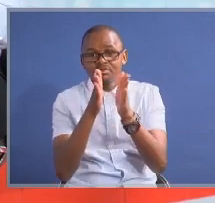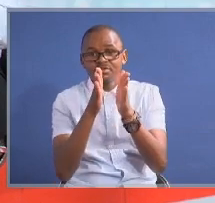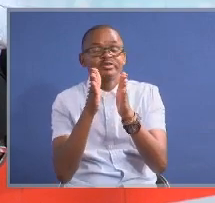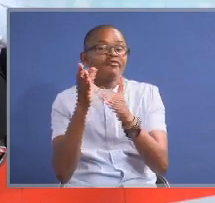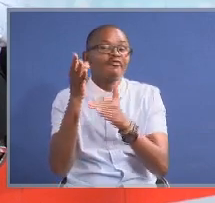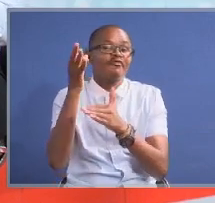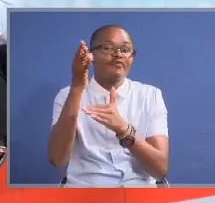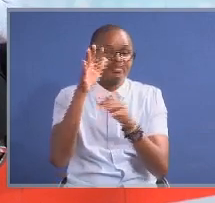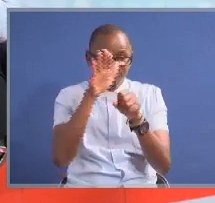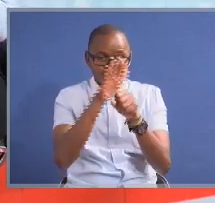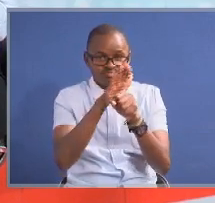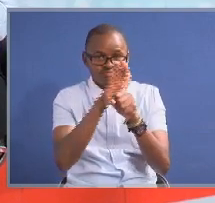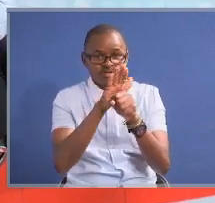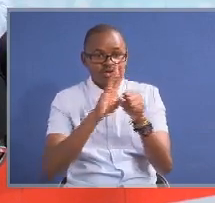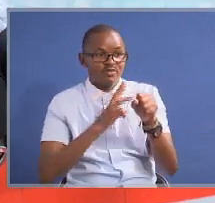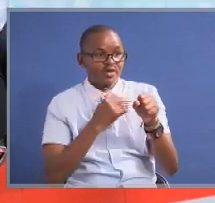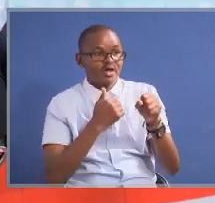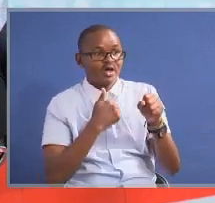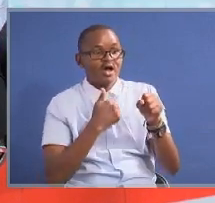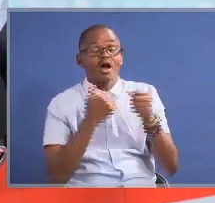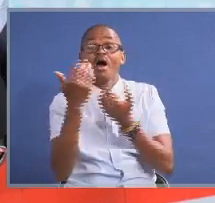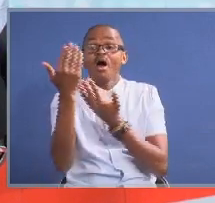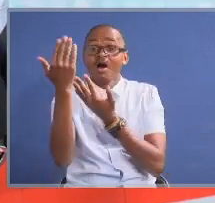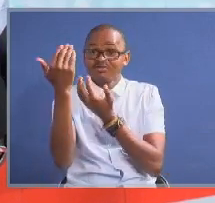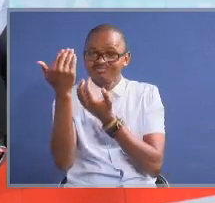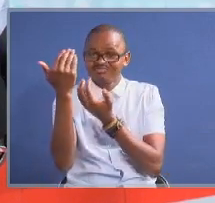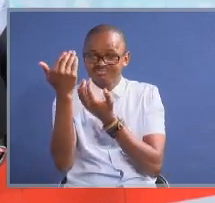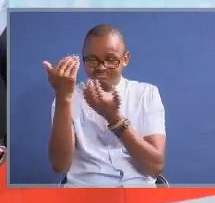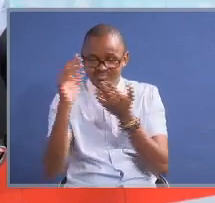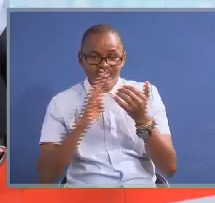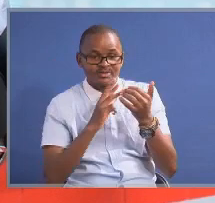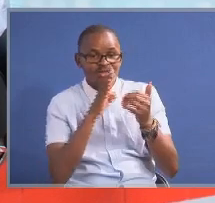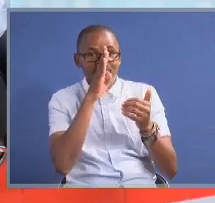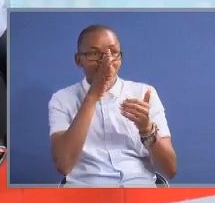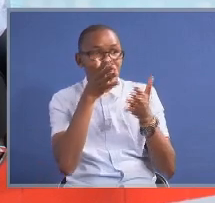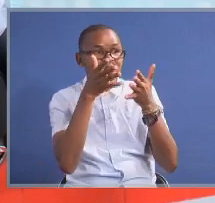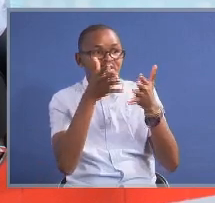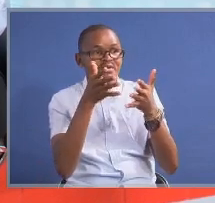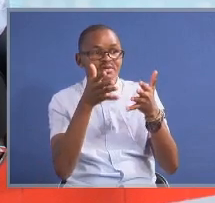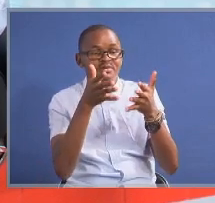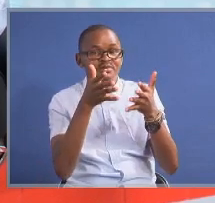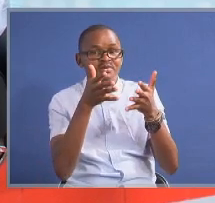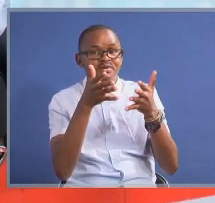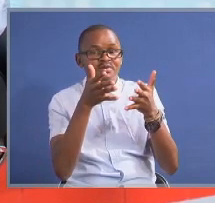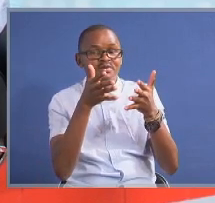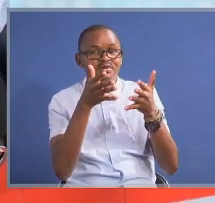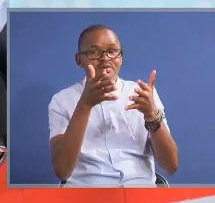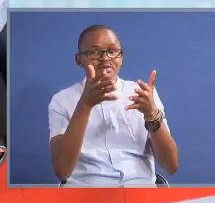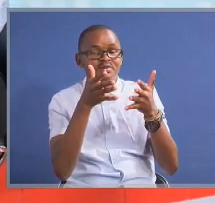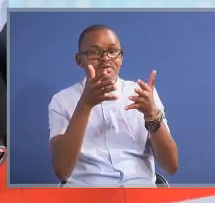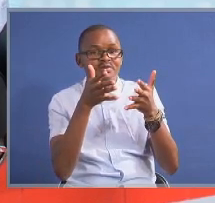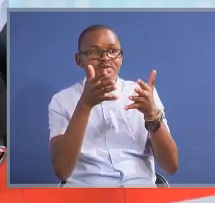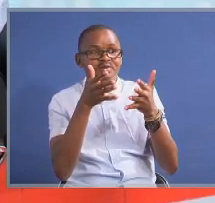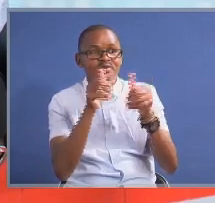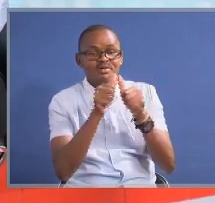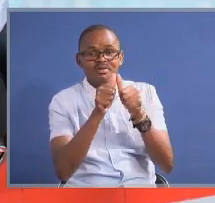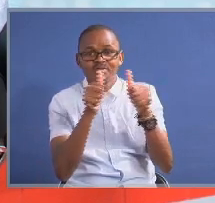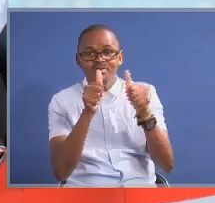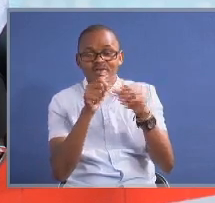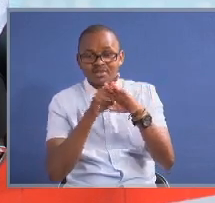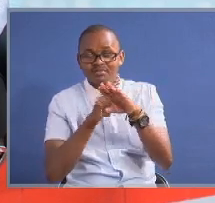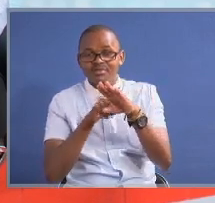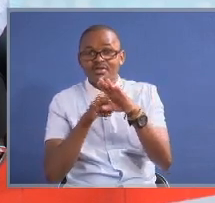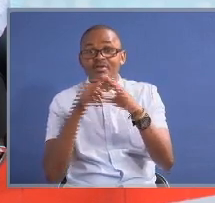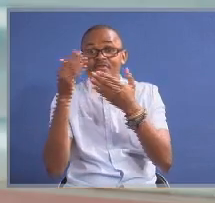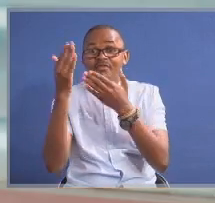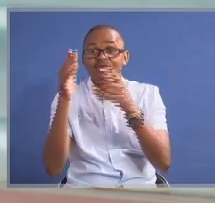ahead. I think we all have hope. Mm-hmm. With hope, we can be there. All right. Well, I when you say